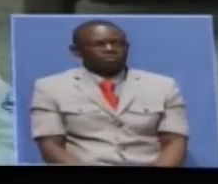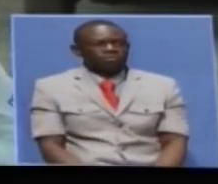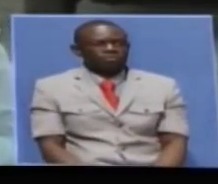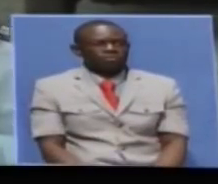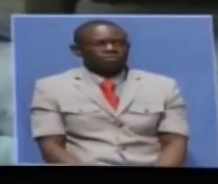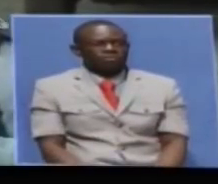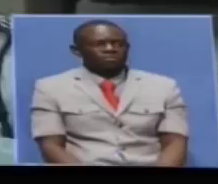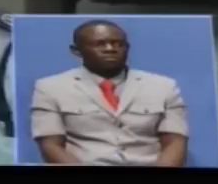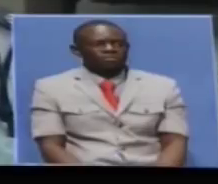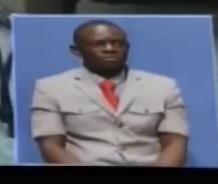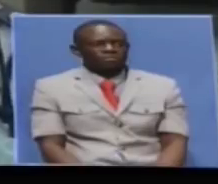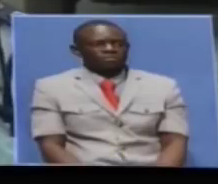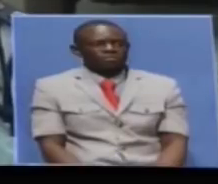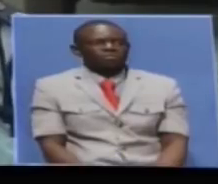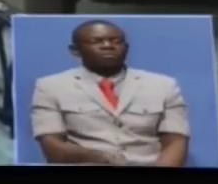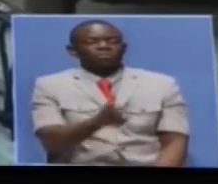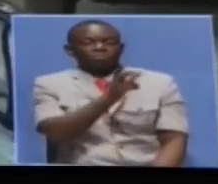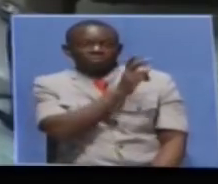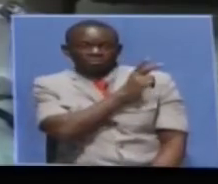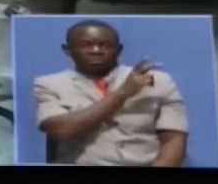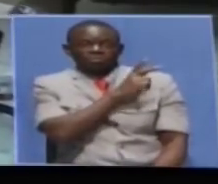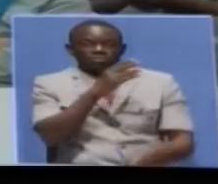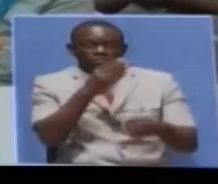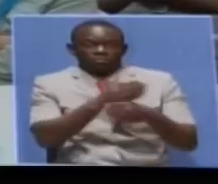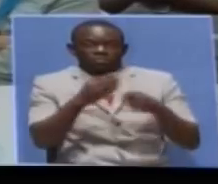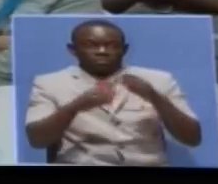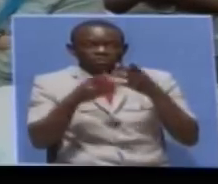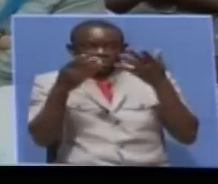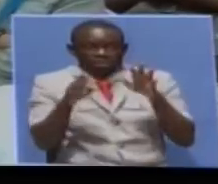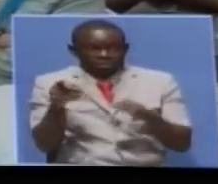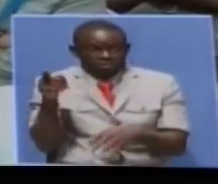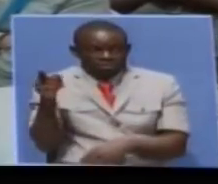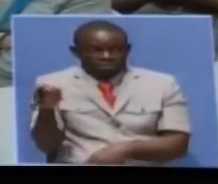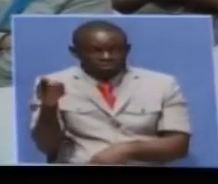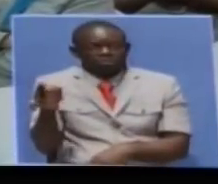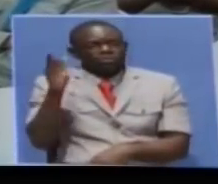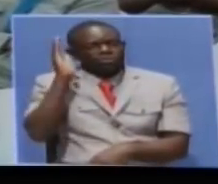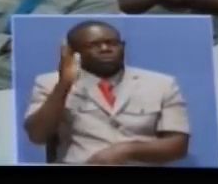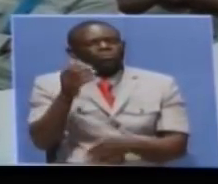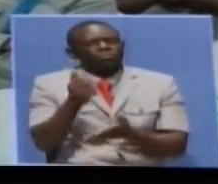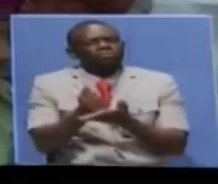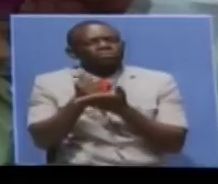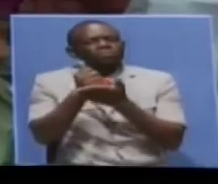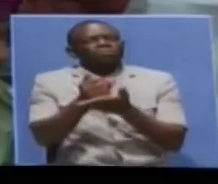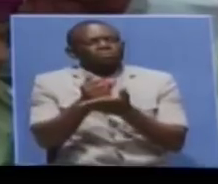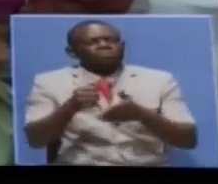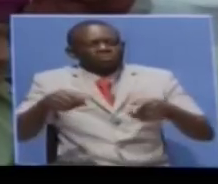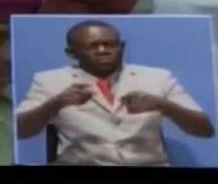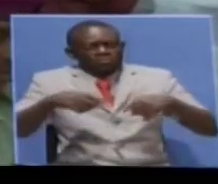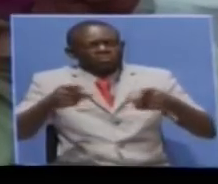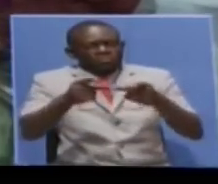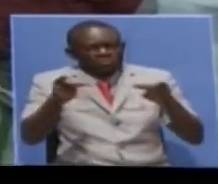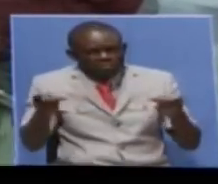go a greater way in ensuring that there is peace and tranquility in this part